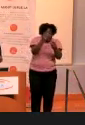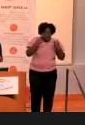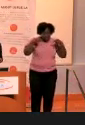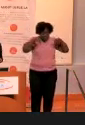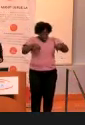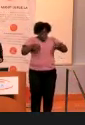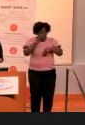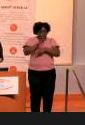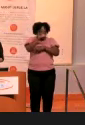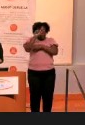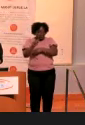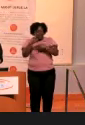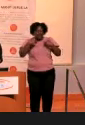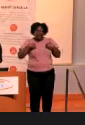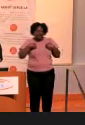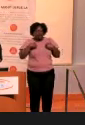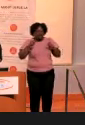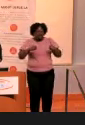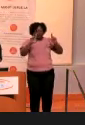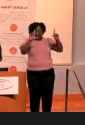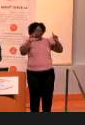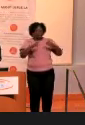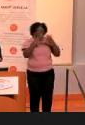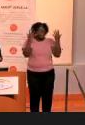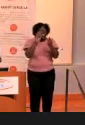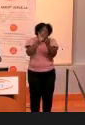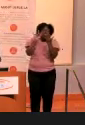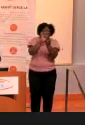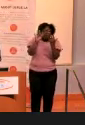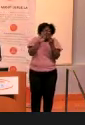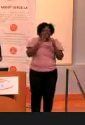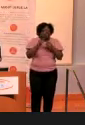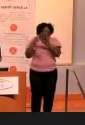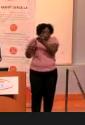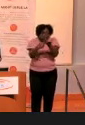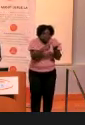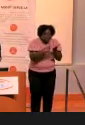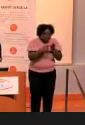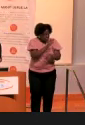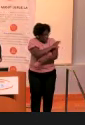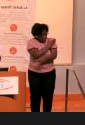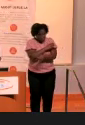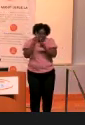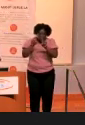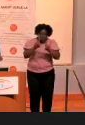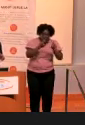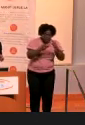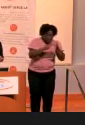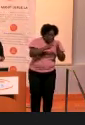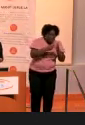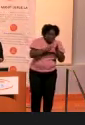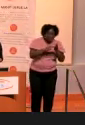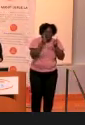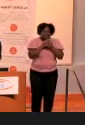trial page, and a lot of our digital content is on clinical trial education, sharing available